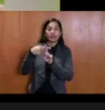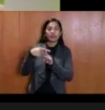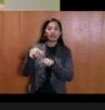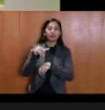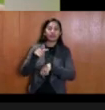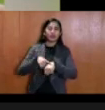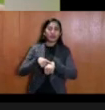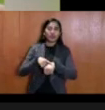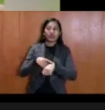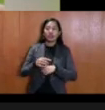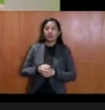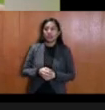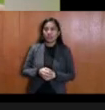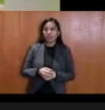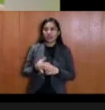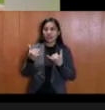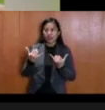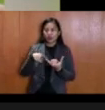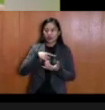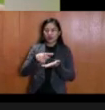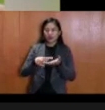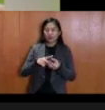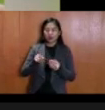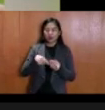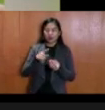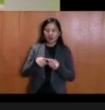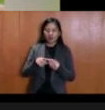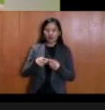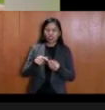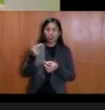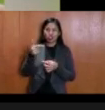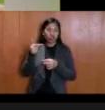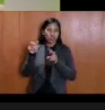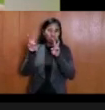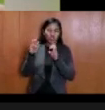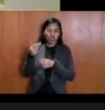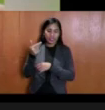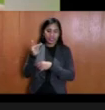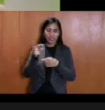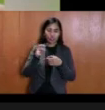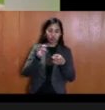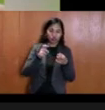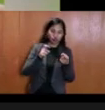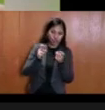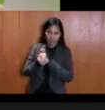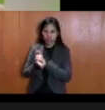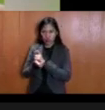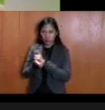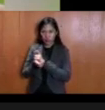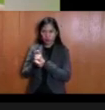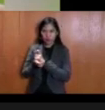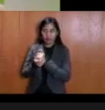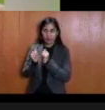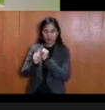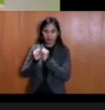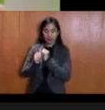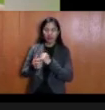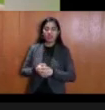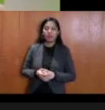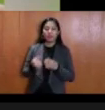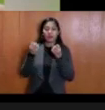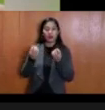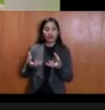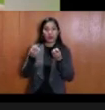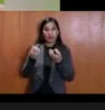we're talking about green transition, we have a number of, as you said, we have a number of natural resources. We're very blessed